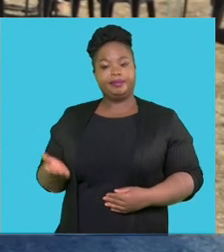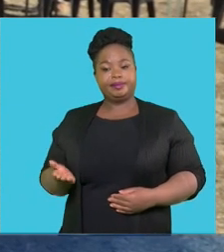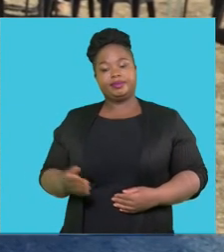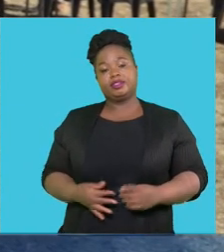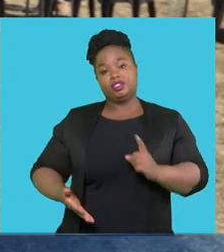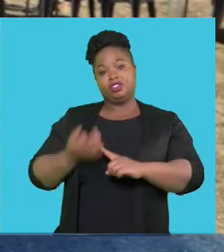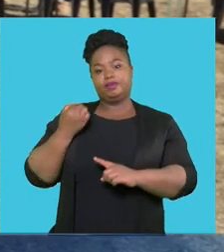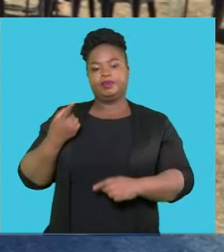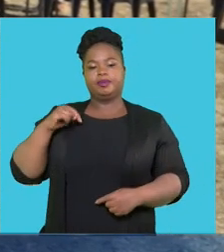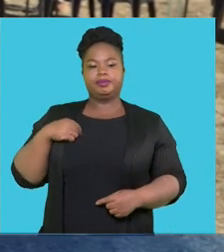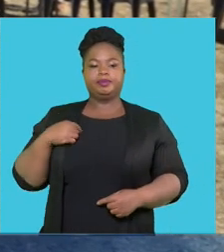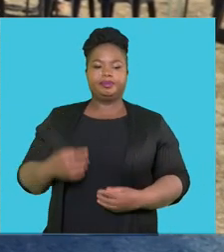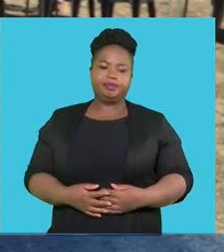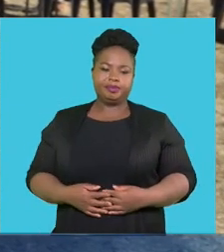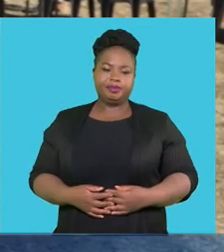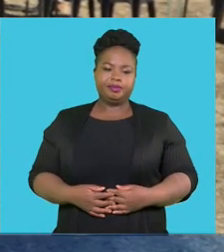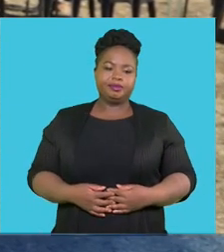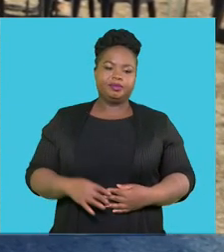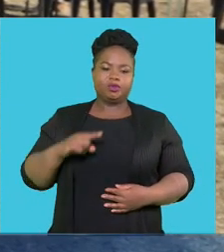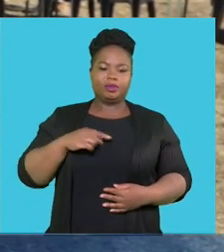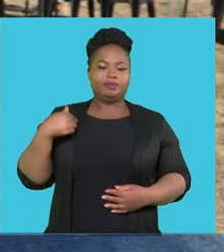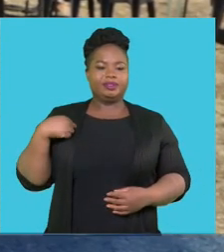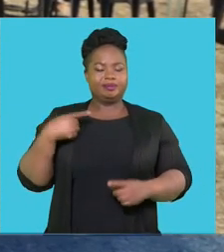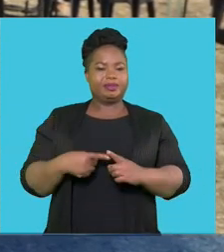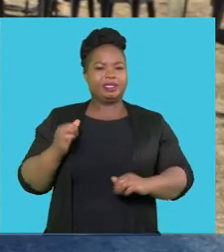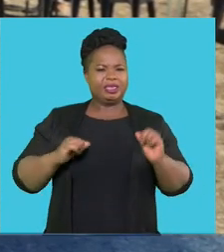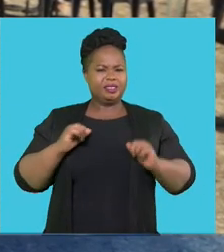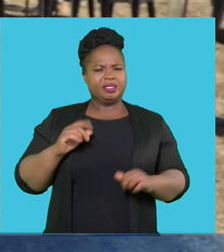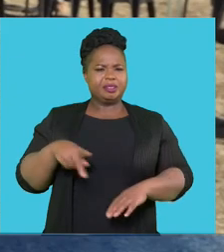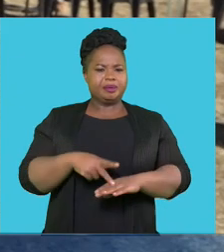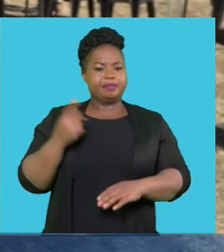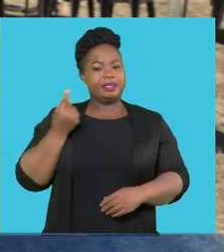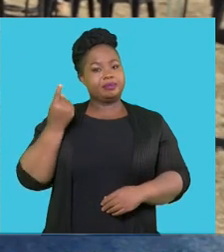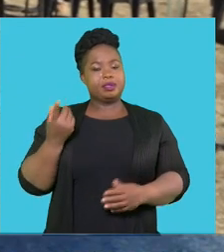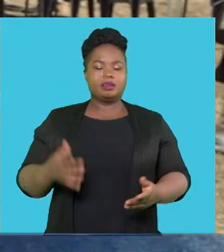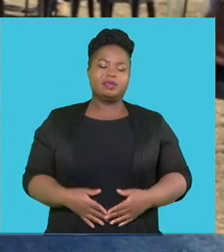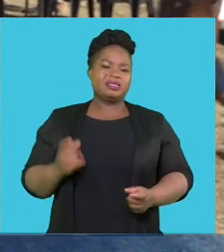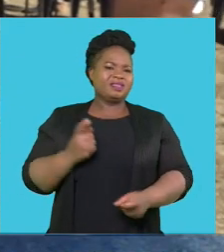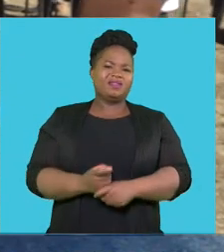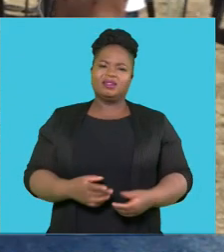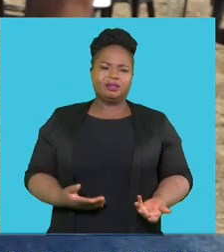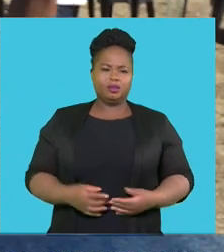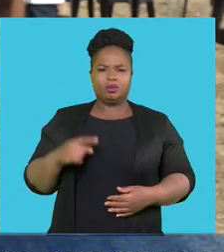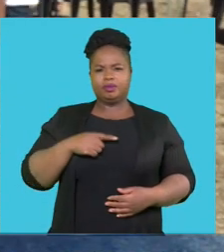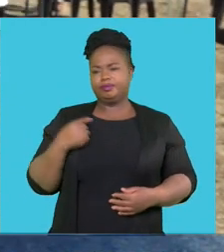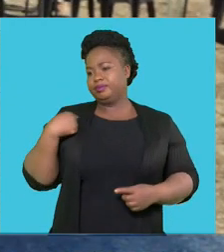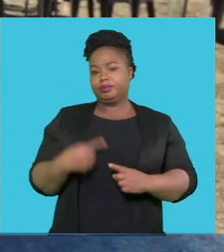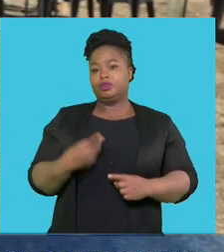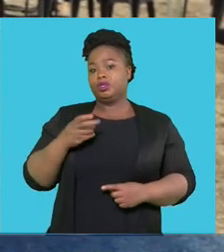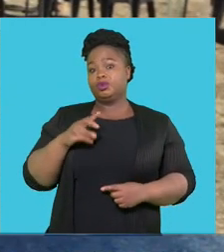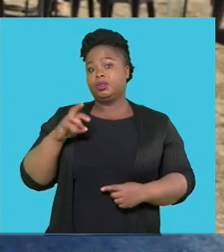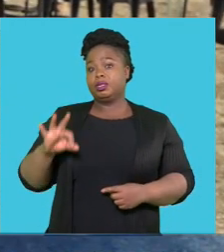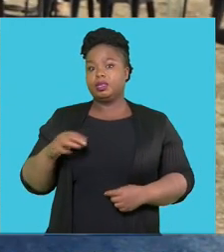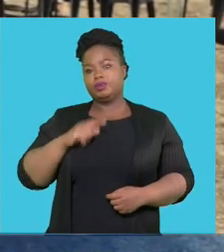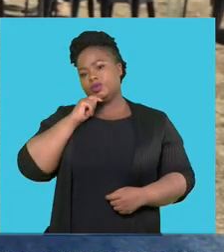an achievement to me. Since I've been an acting principal, it's been hard for me. For the past of 2023, it was really